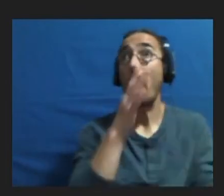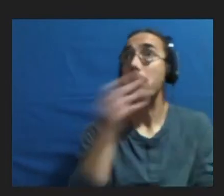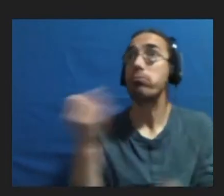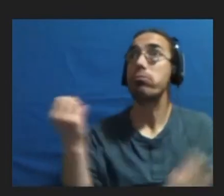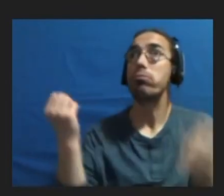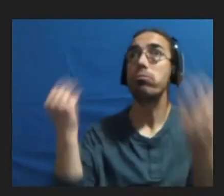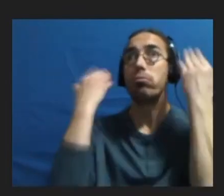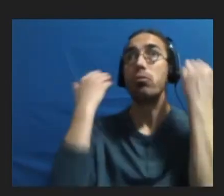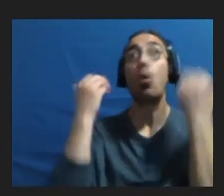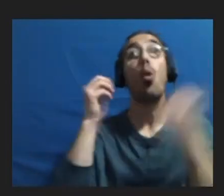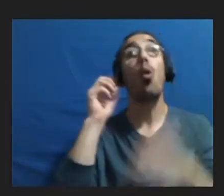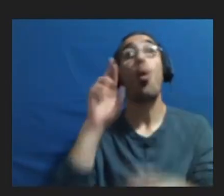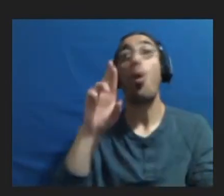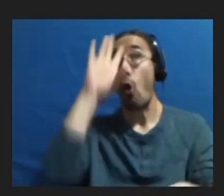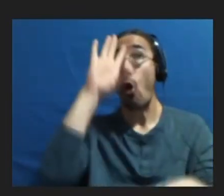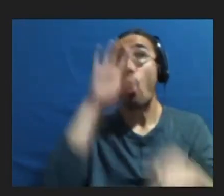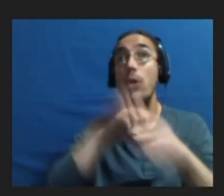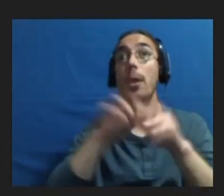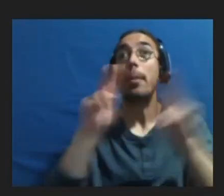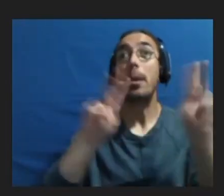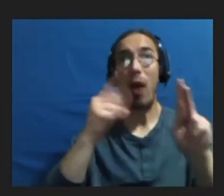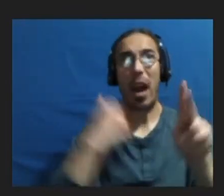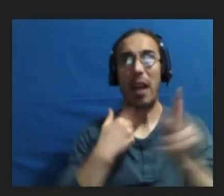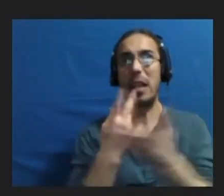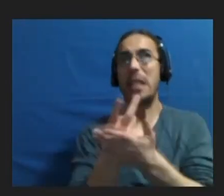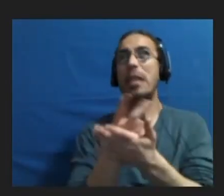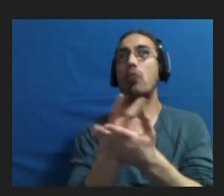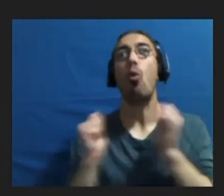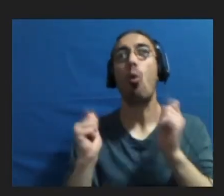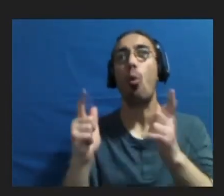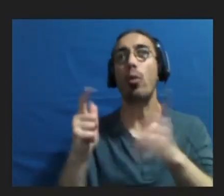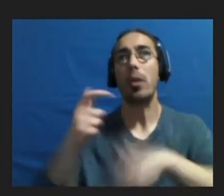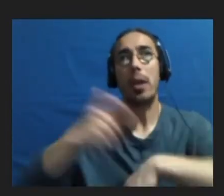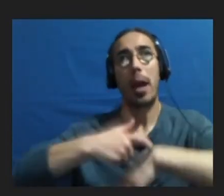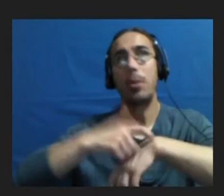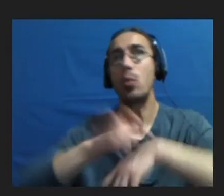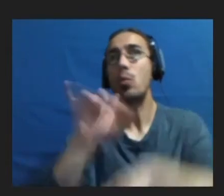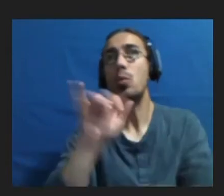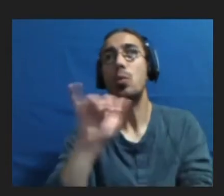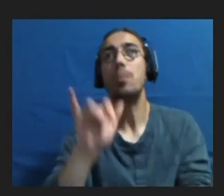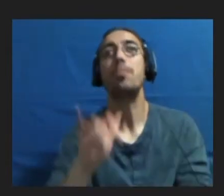autistic people have seizures all the time. So, yeah.